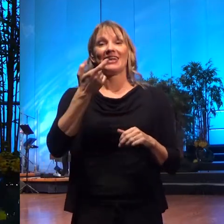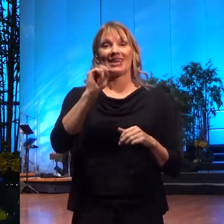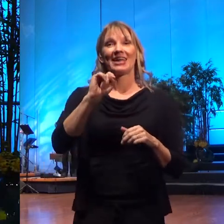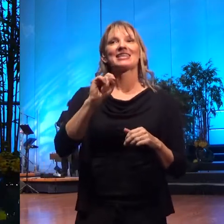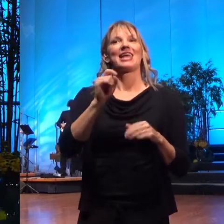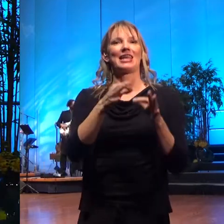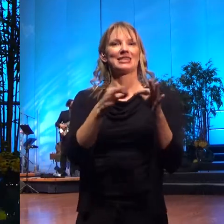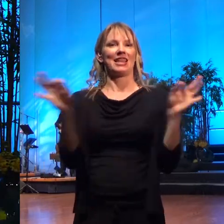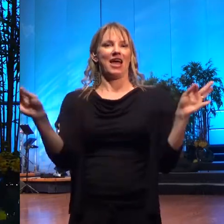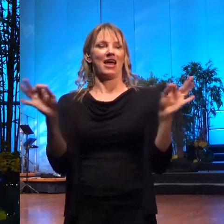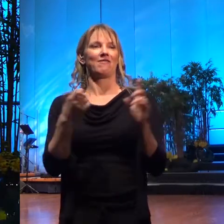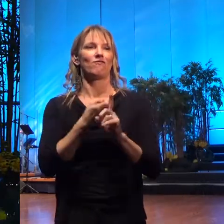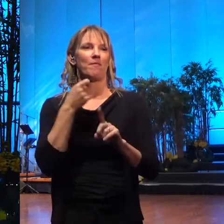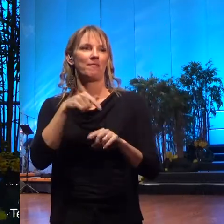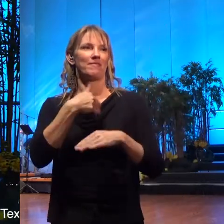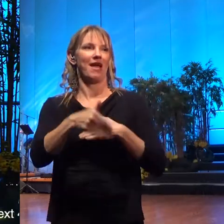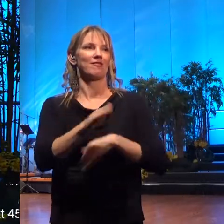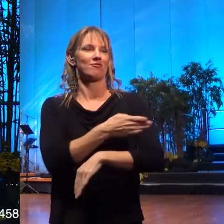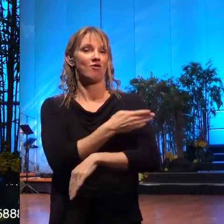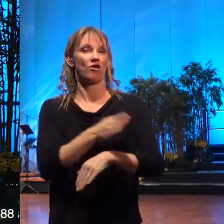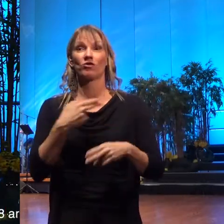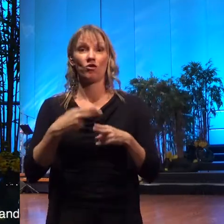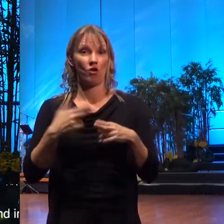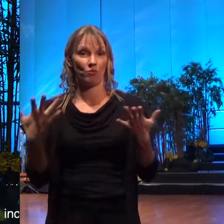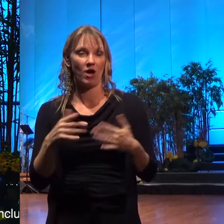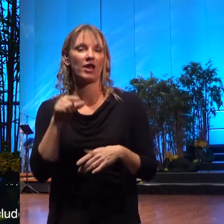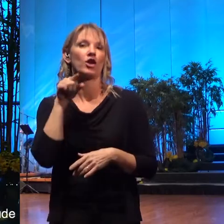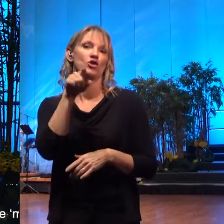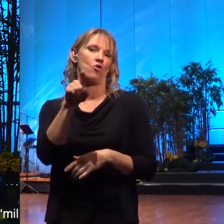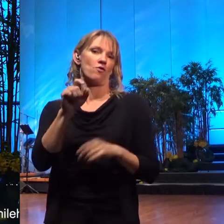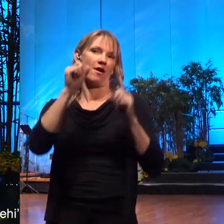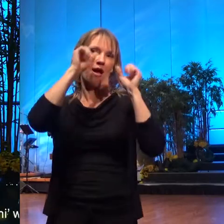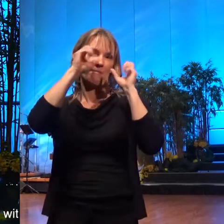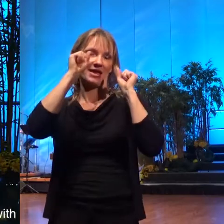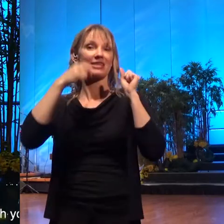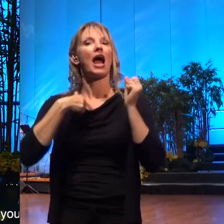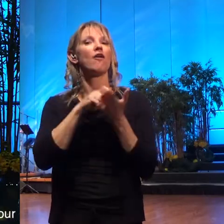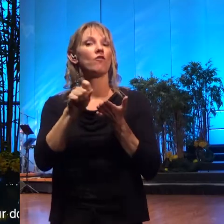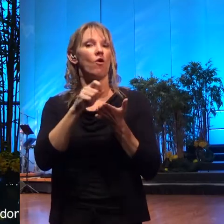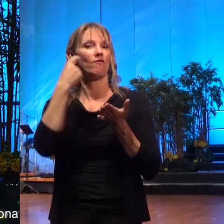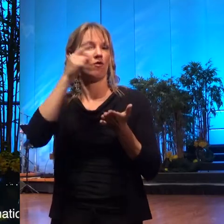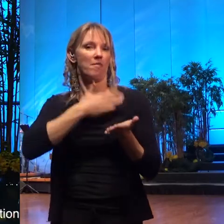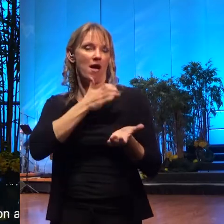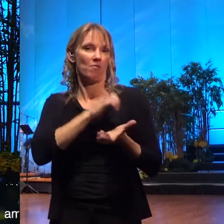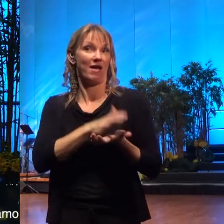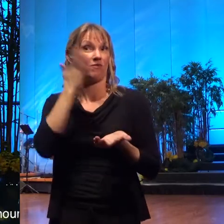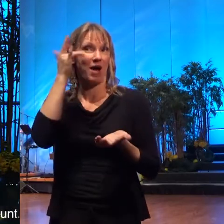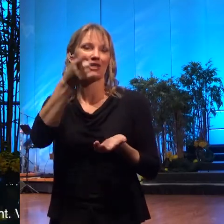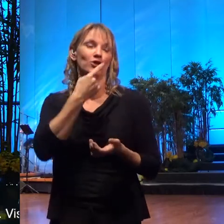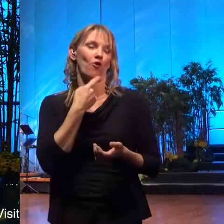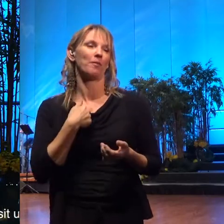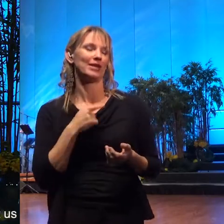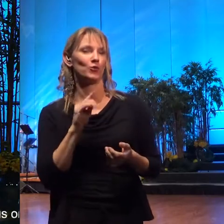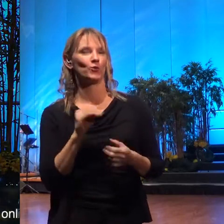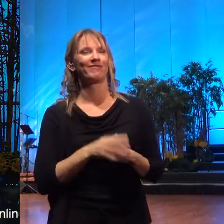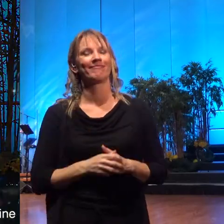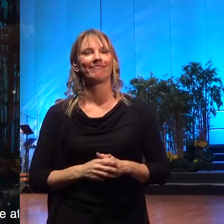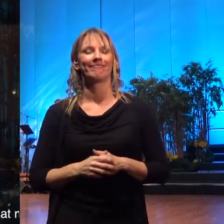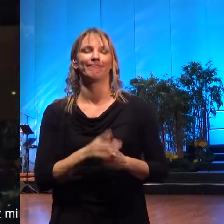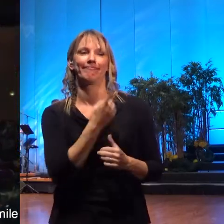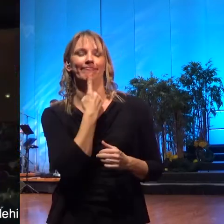the chorus line from this next song, which is called You're Amazing. I wrote it for my wife because she told me to.